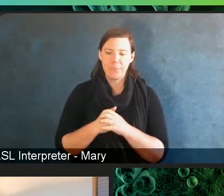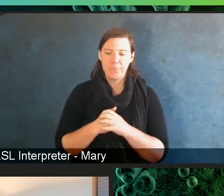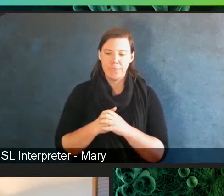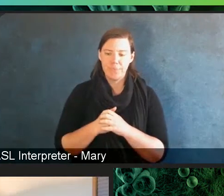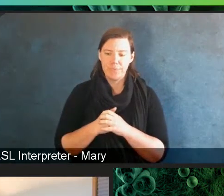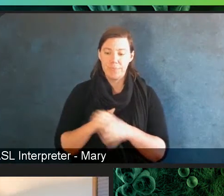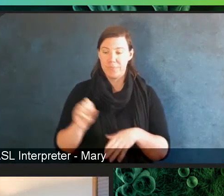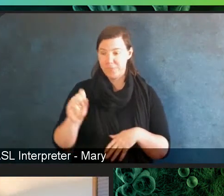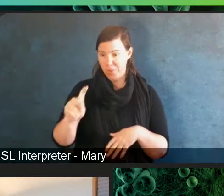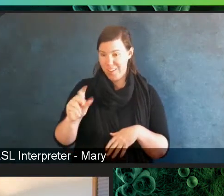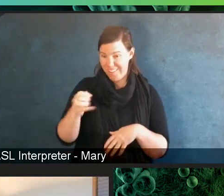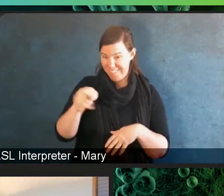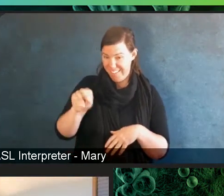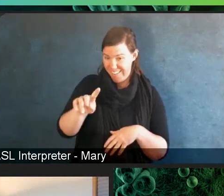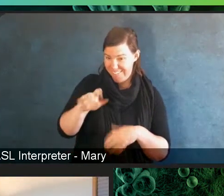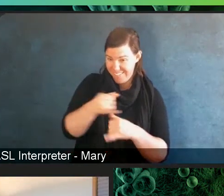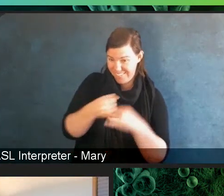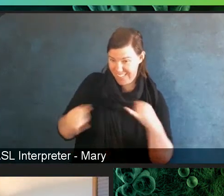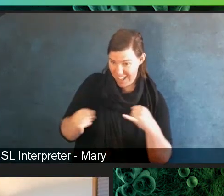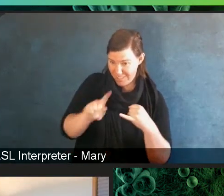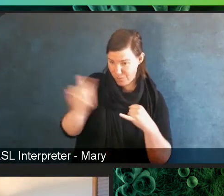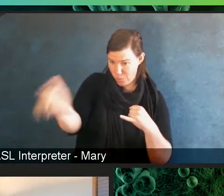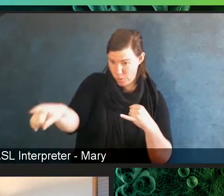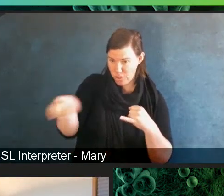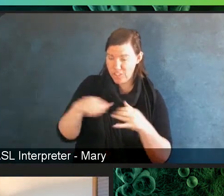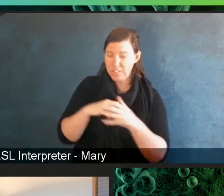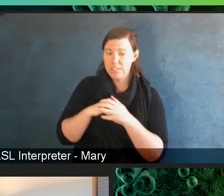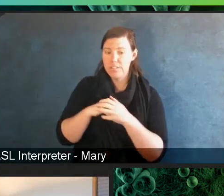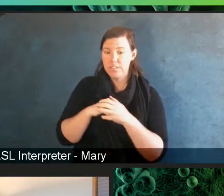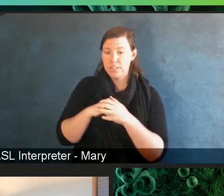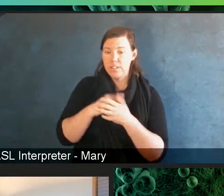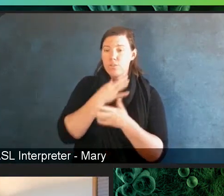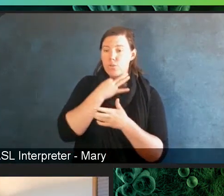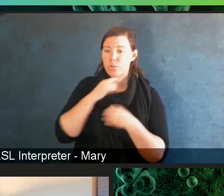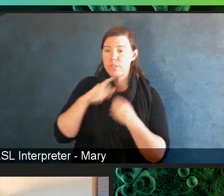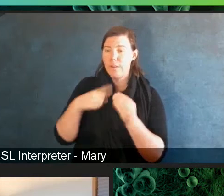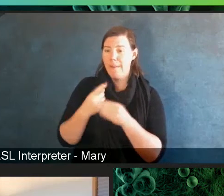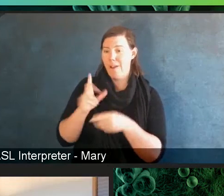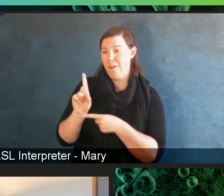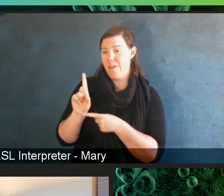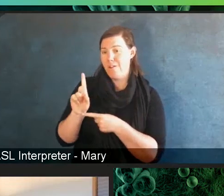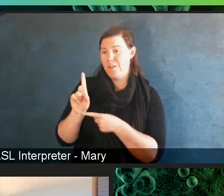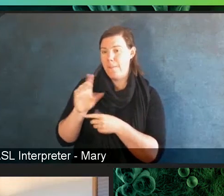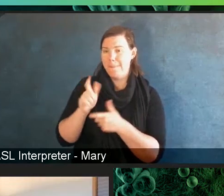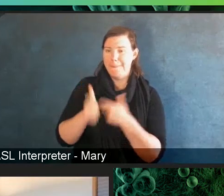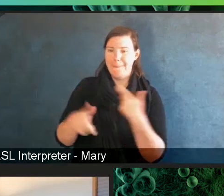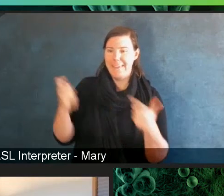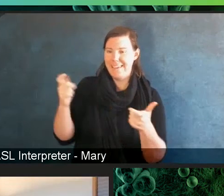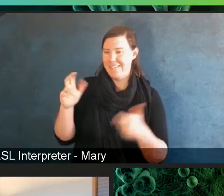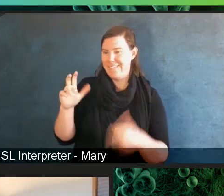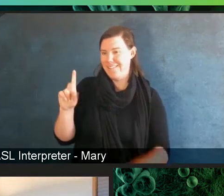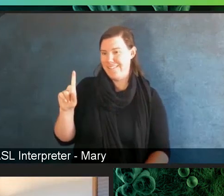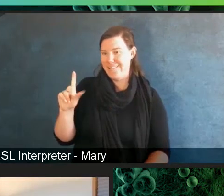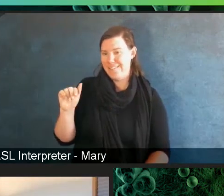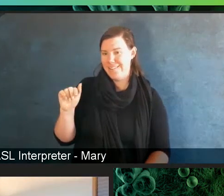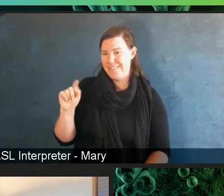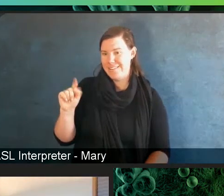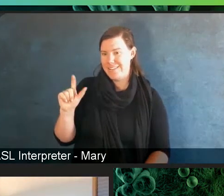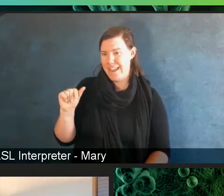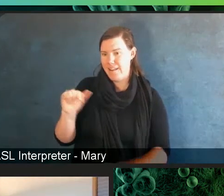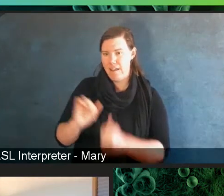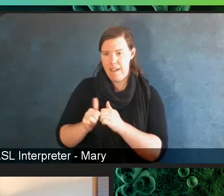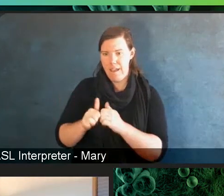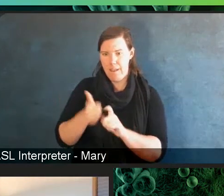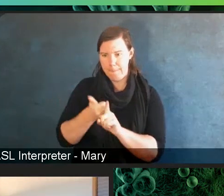about it, you started looking at data from small groups of patients, maybe 10 to 20 patients. Now you're looking at hundreds of thousands